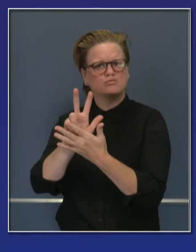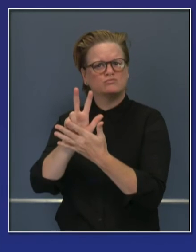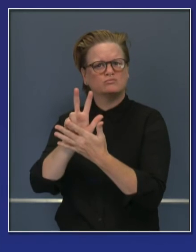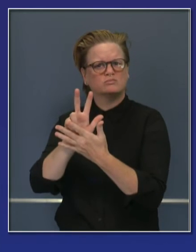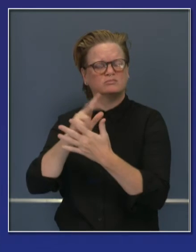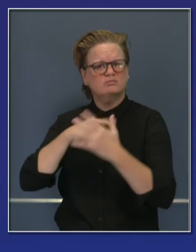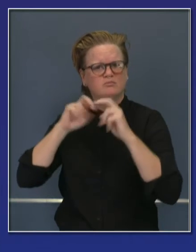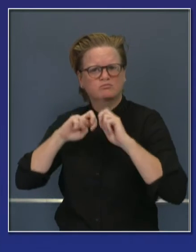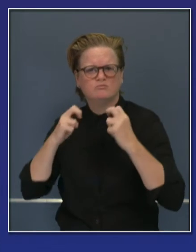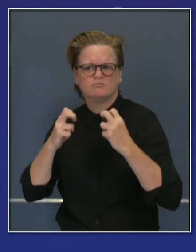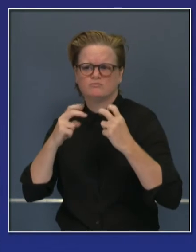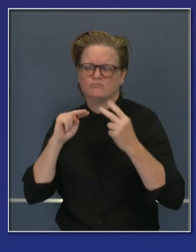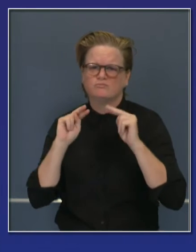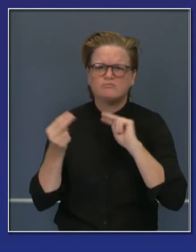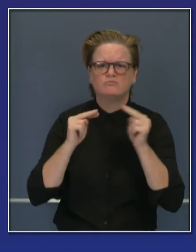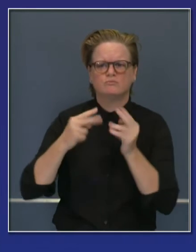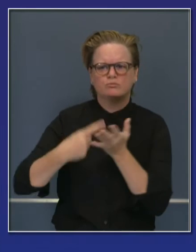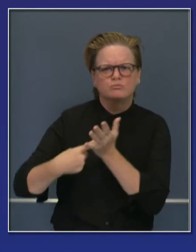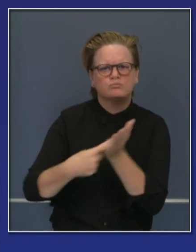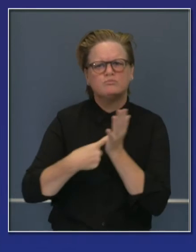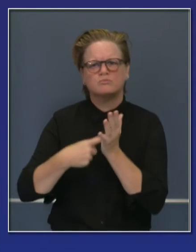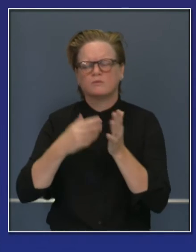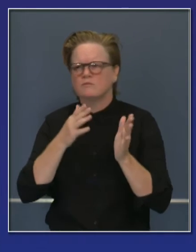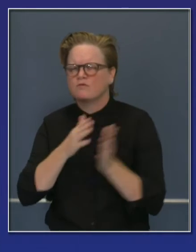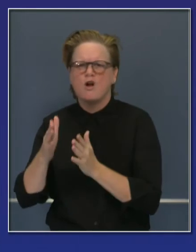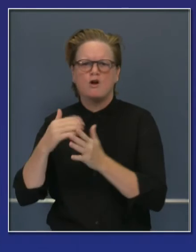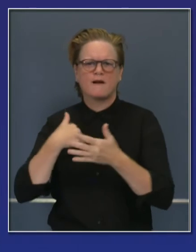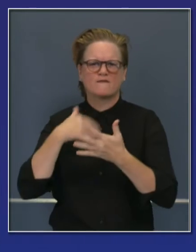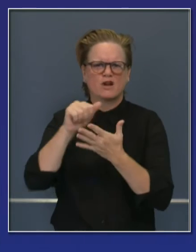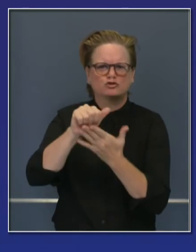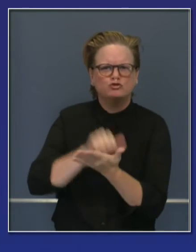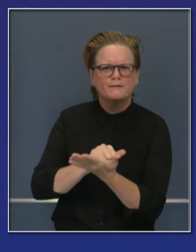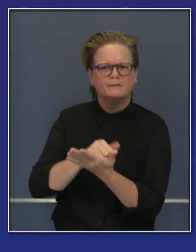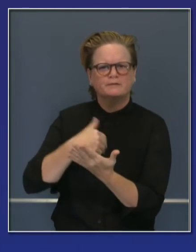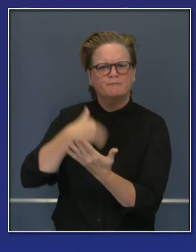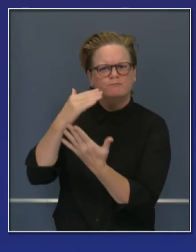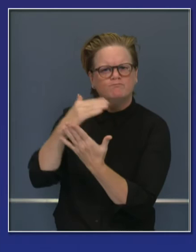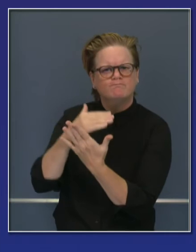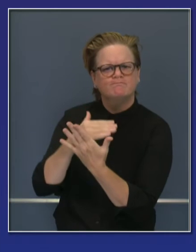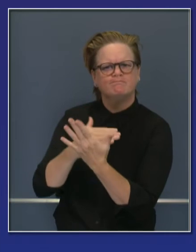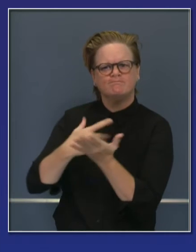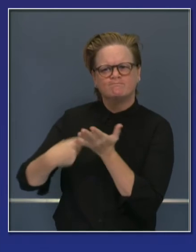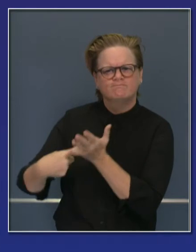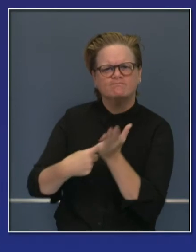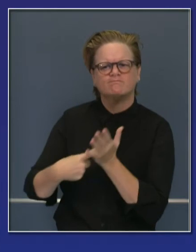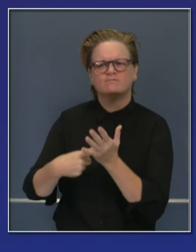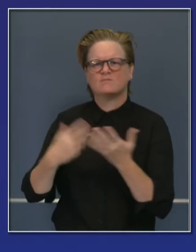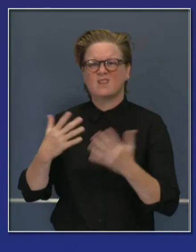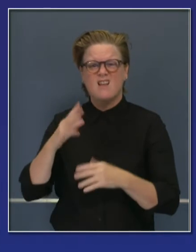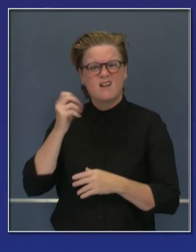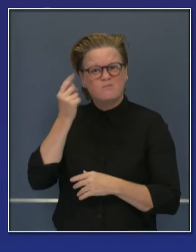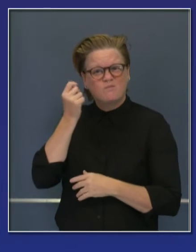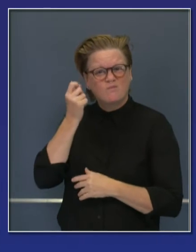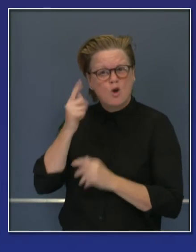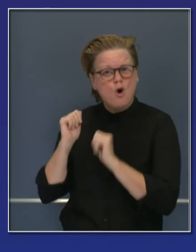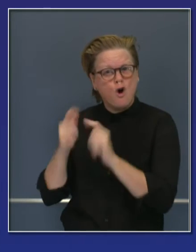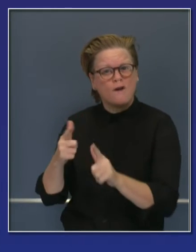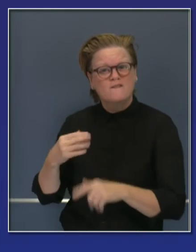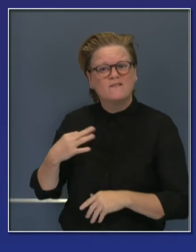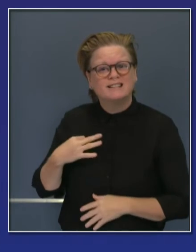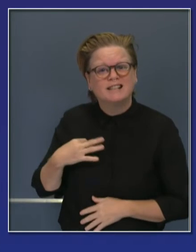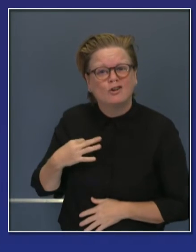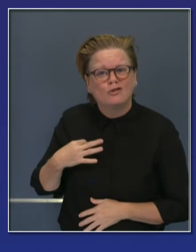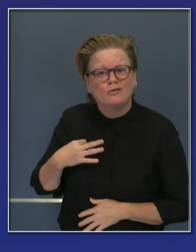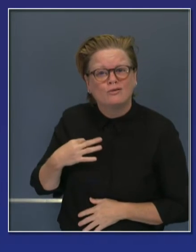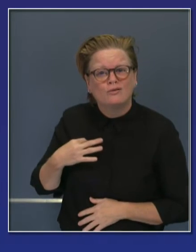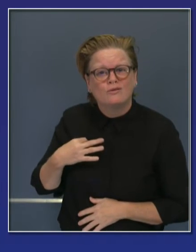really remarkable, diverse group of individuals that are contributing their time and energy to make sure we get things right. They are the